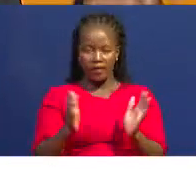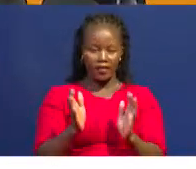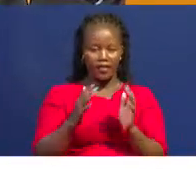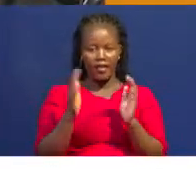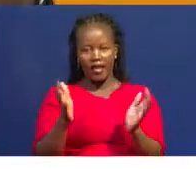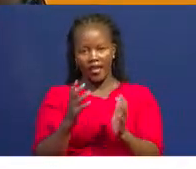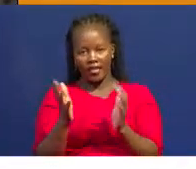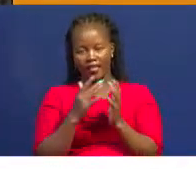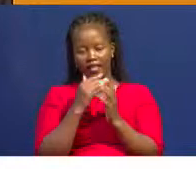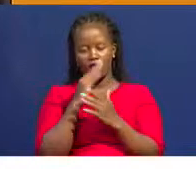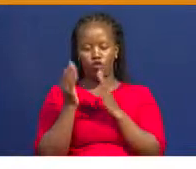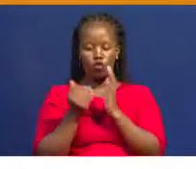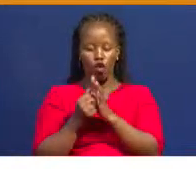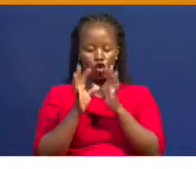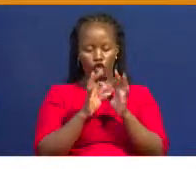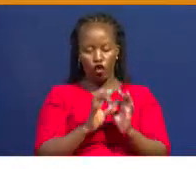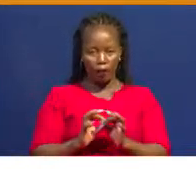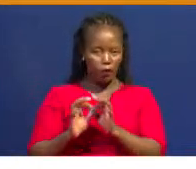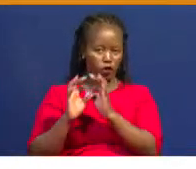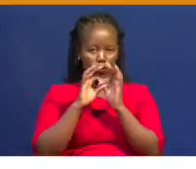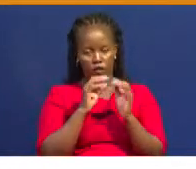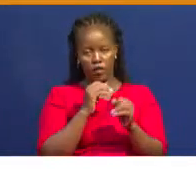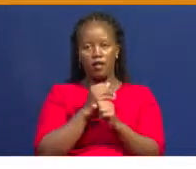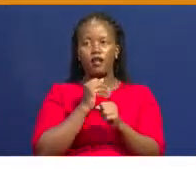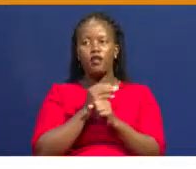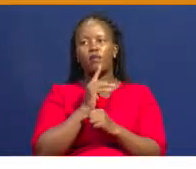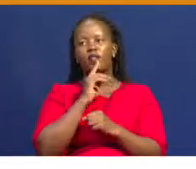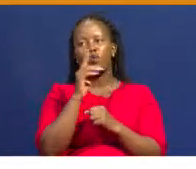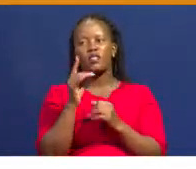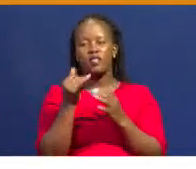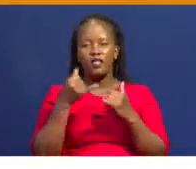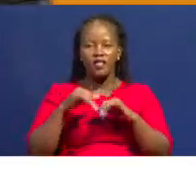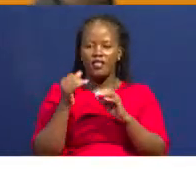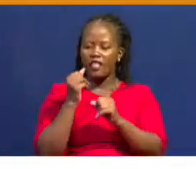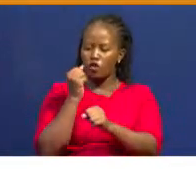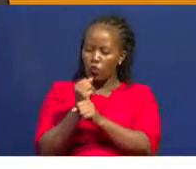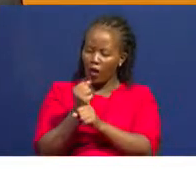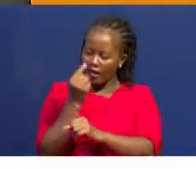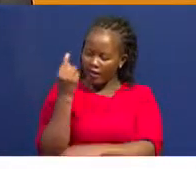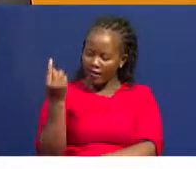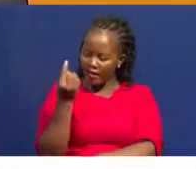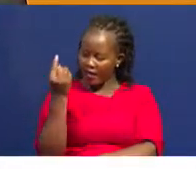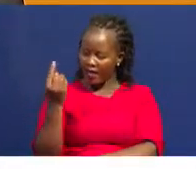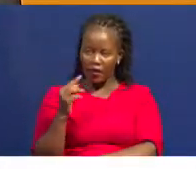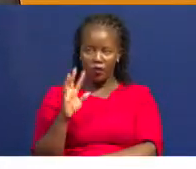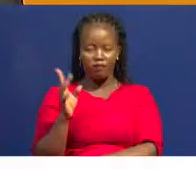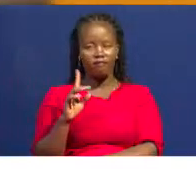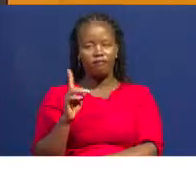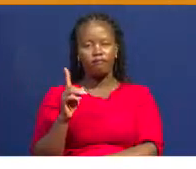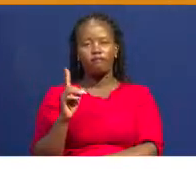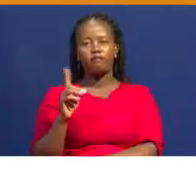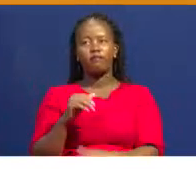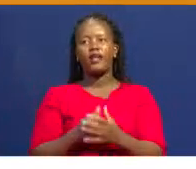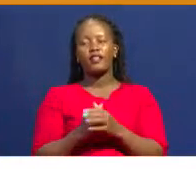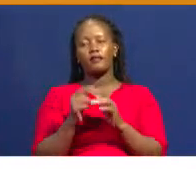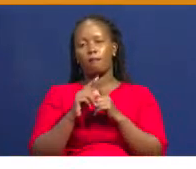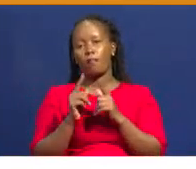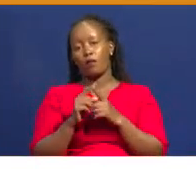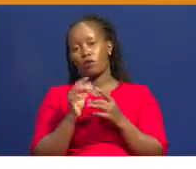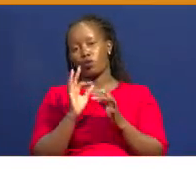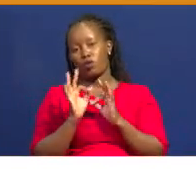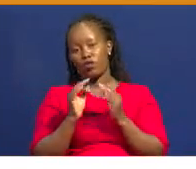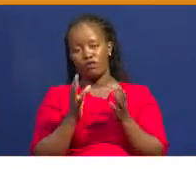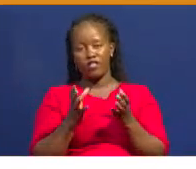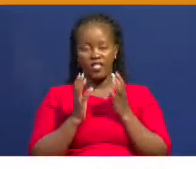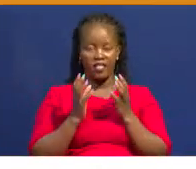that we can maximize, not working as in a silo myself, while I needed the support of Road Cross, while I needed the